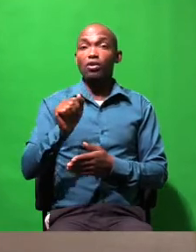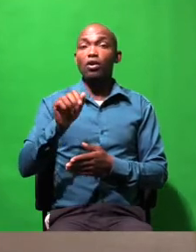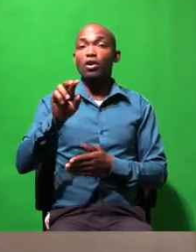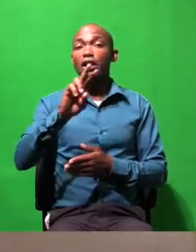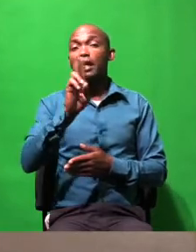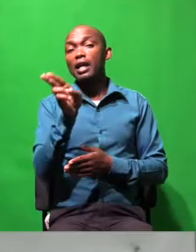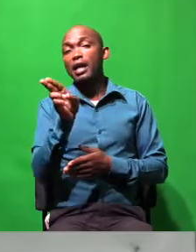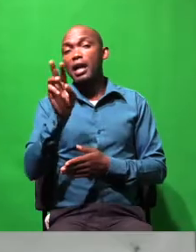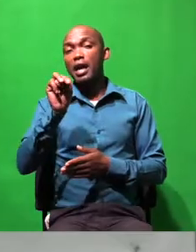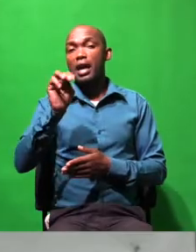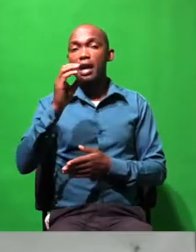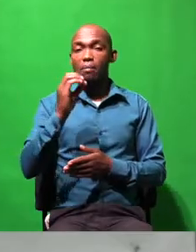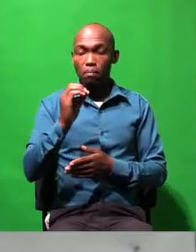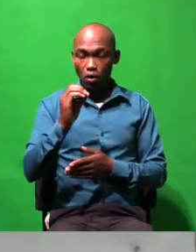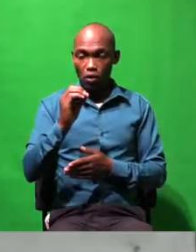hemophilia.